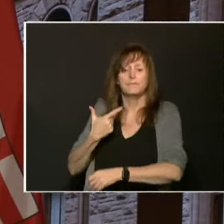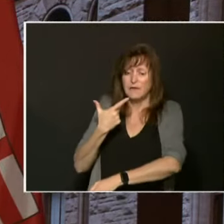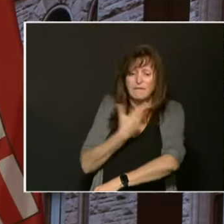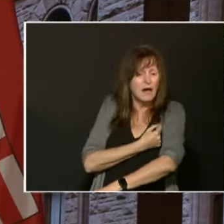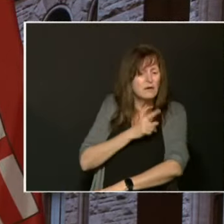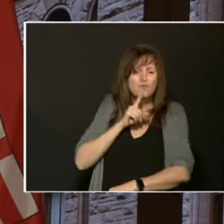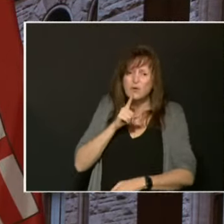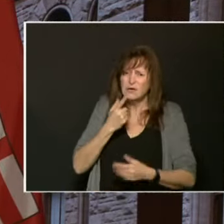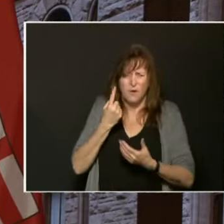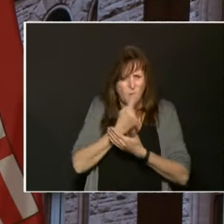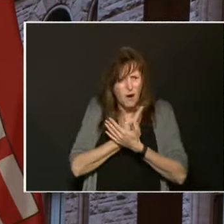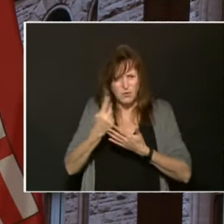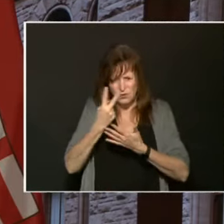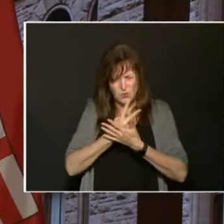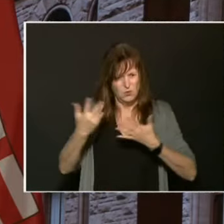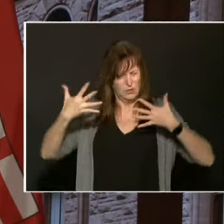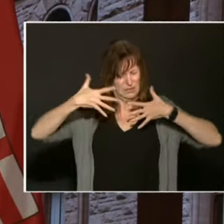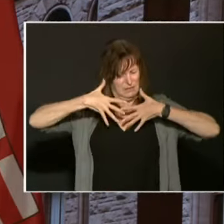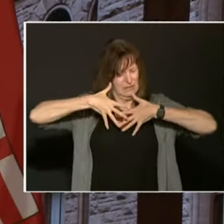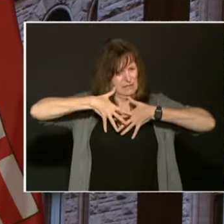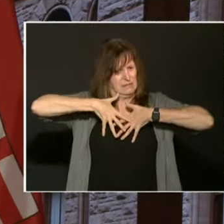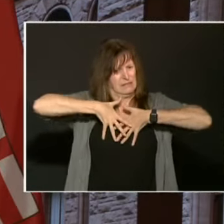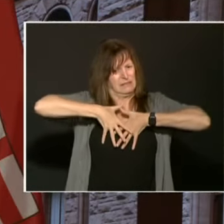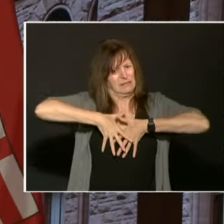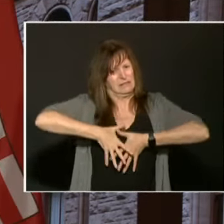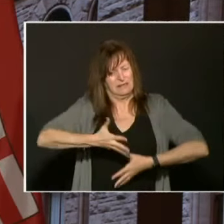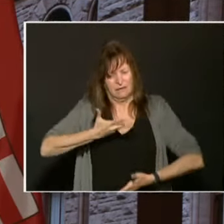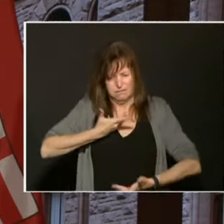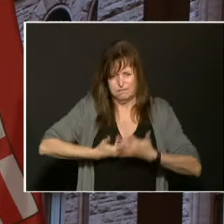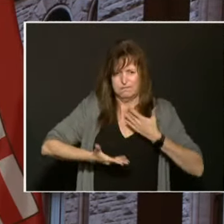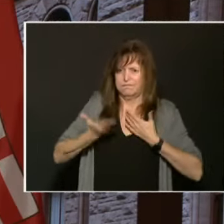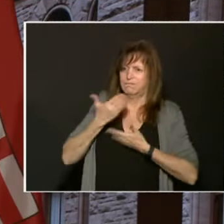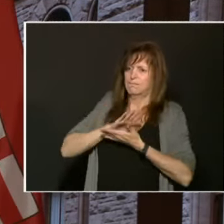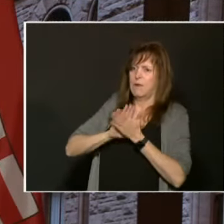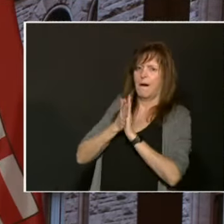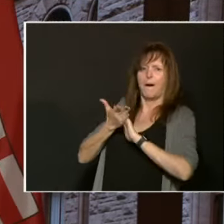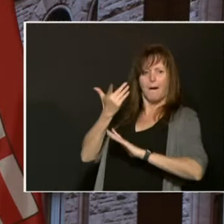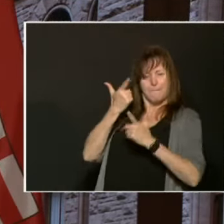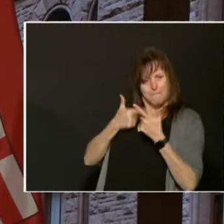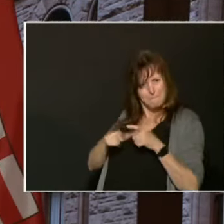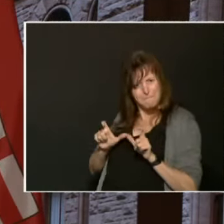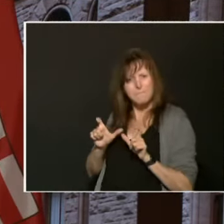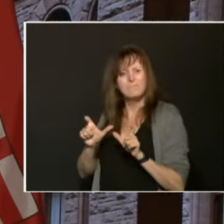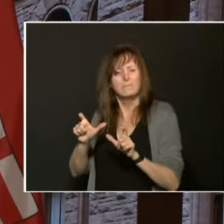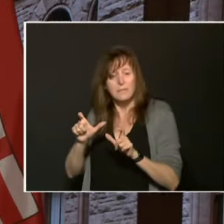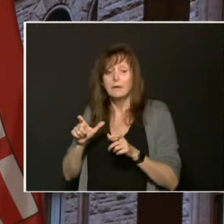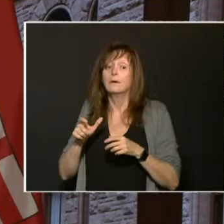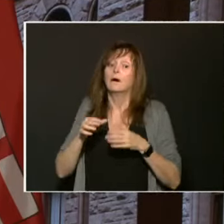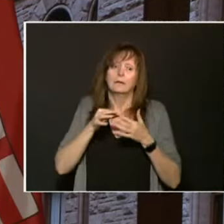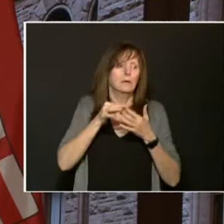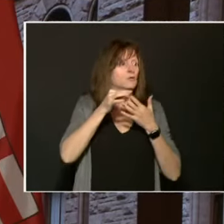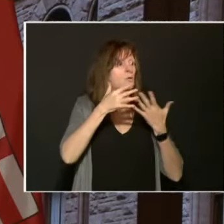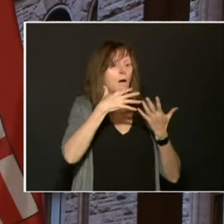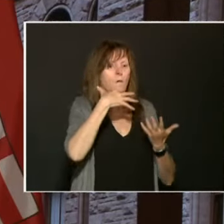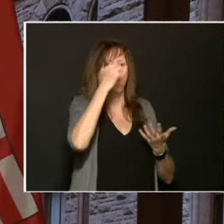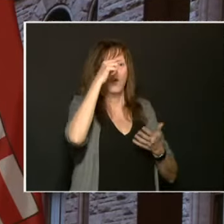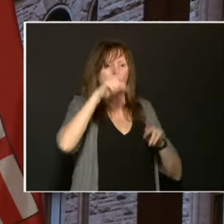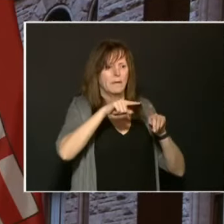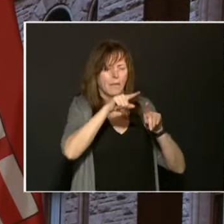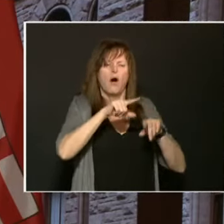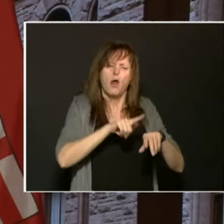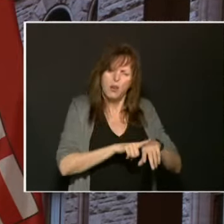people. And again, to get the second dose, to be fully immunized, you have to have had 2